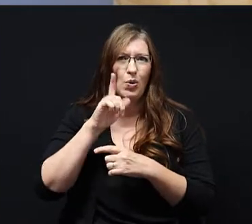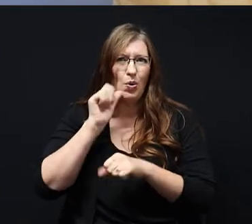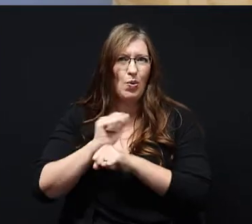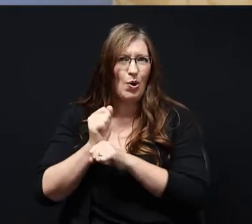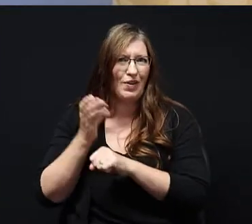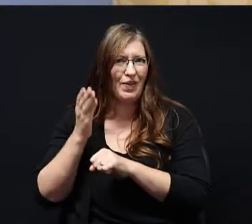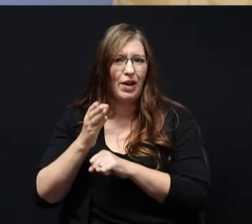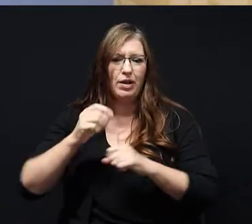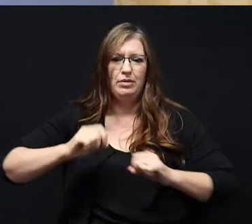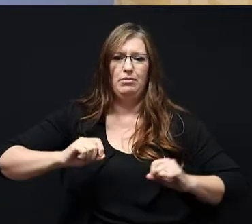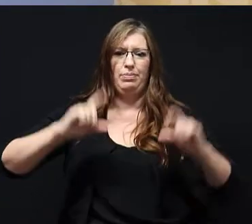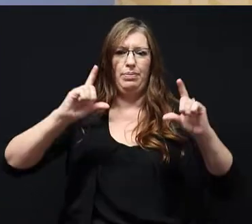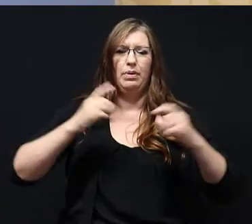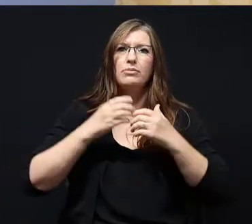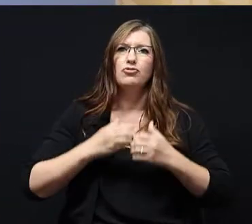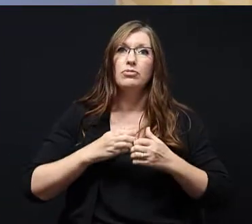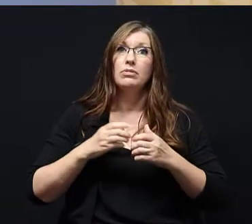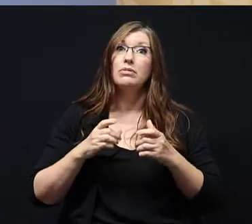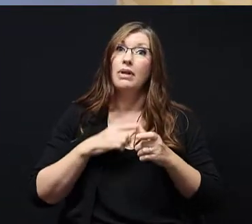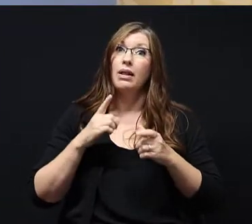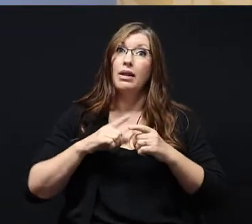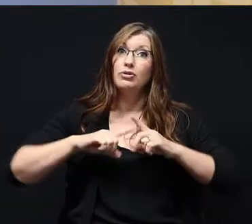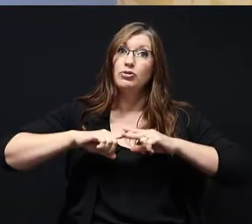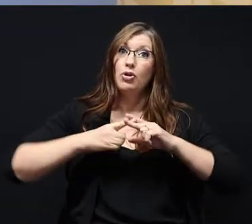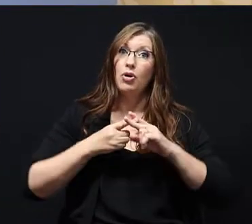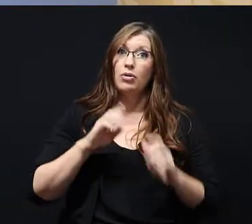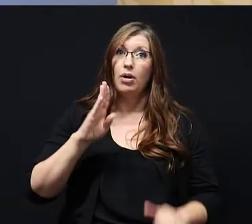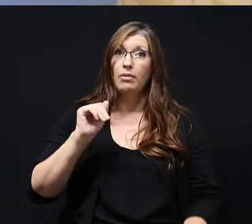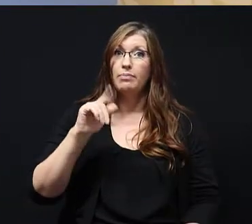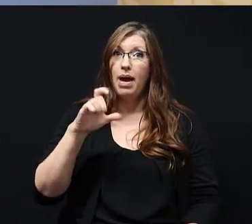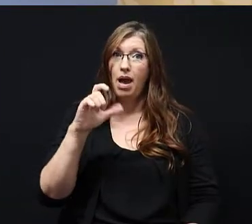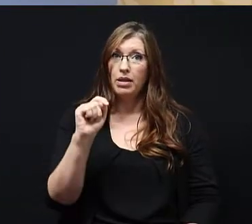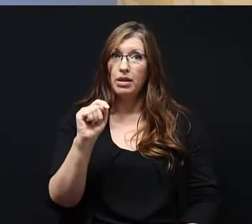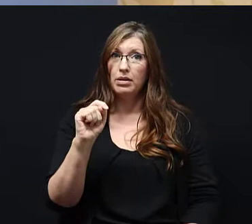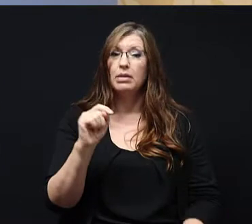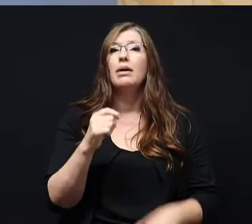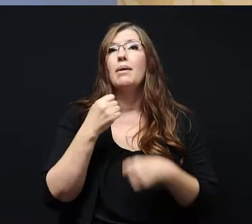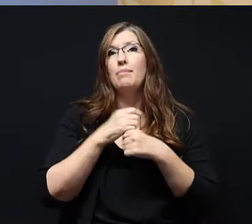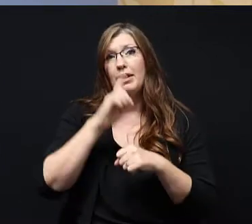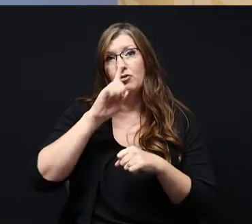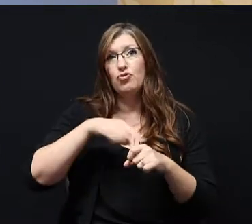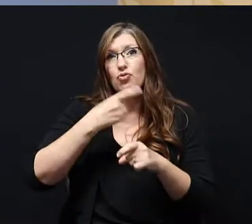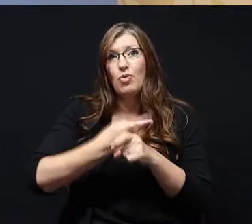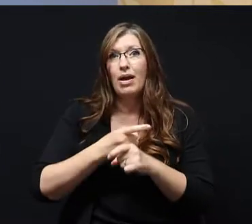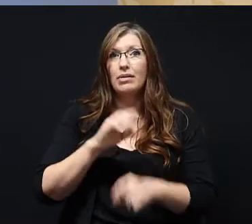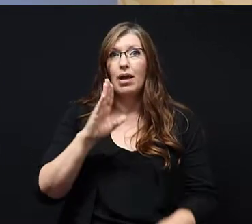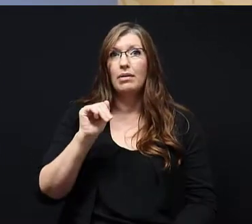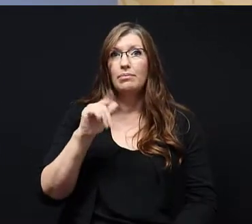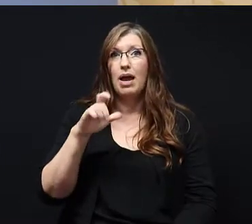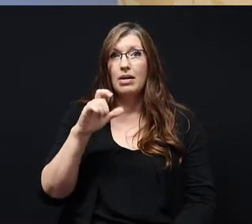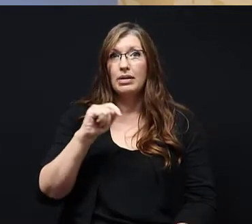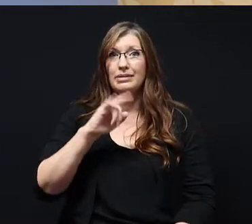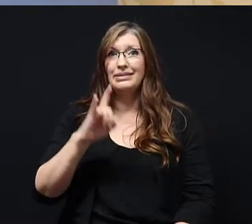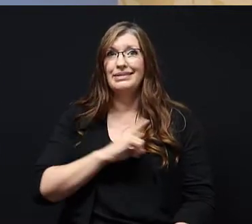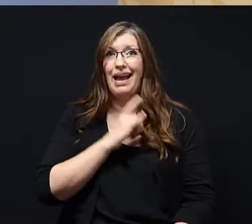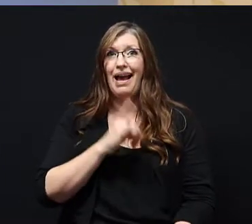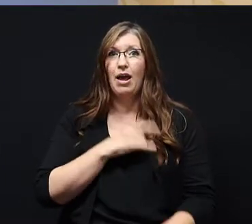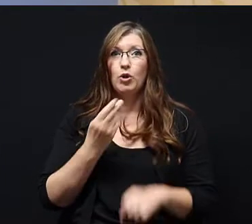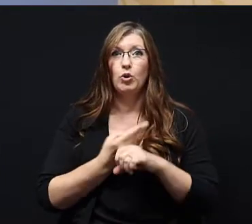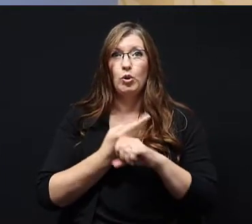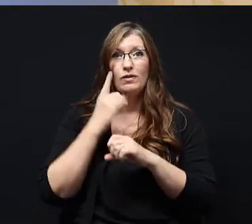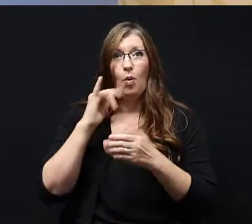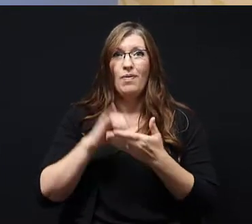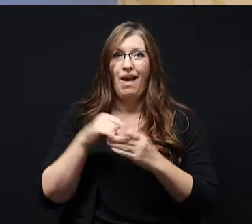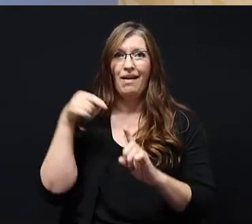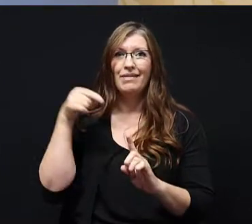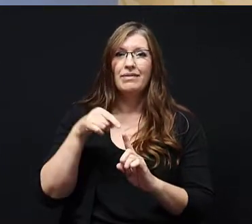basically on. At this time, they will activate a ballot and make sure that the correct ballot style is being selected for that